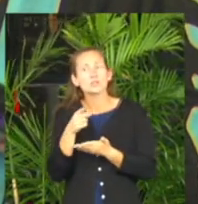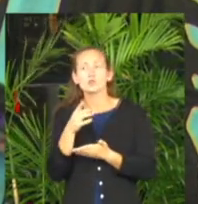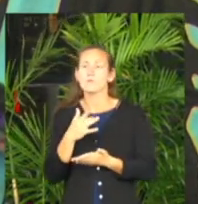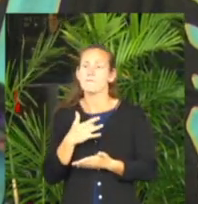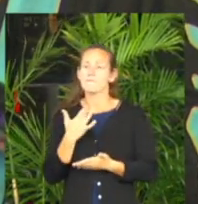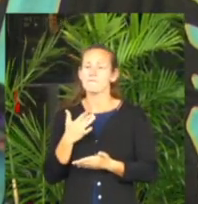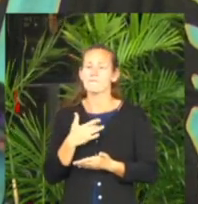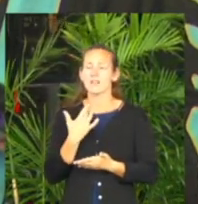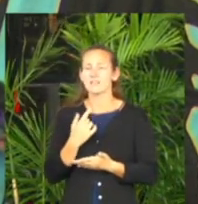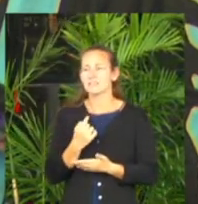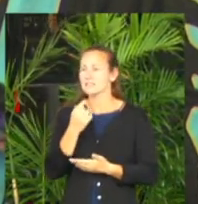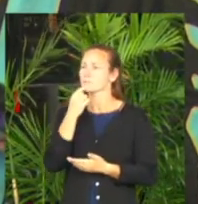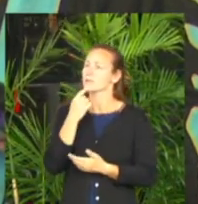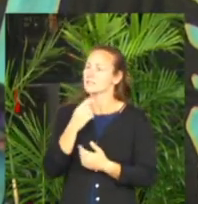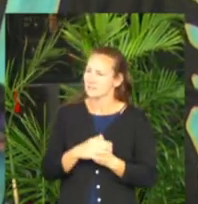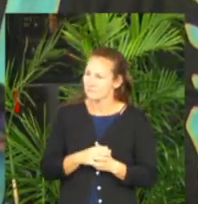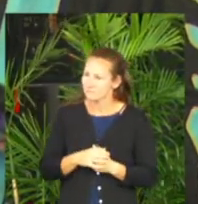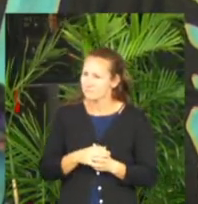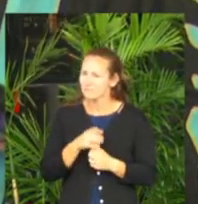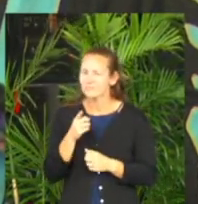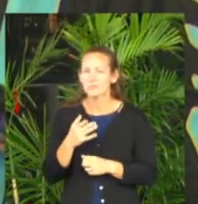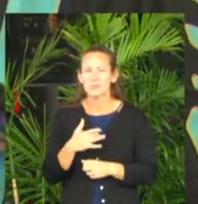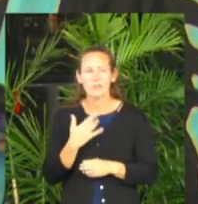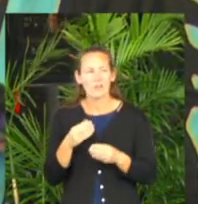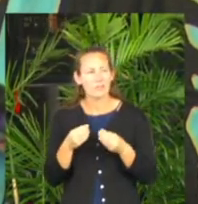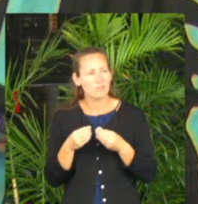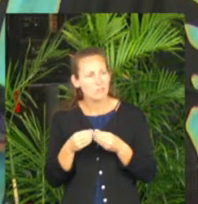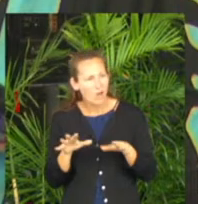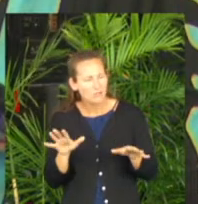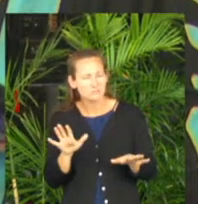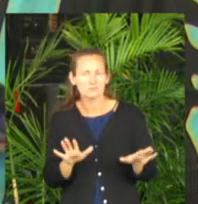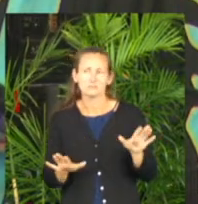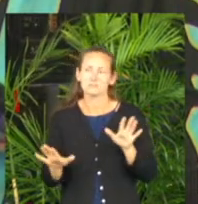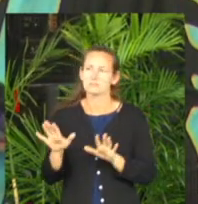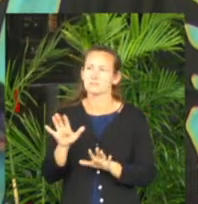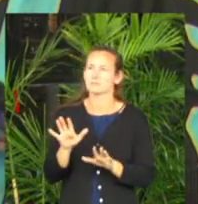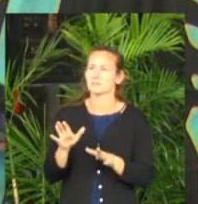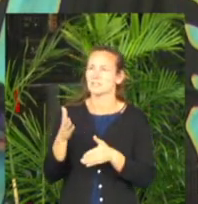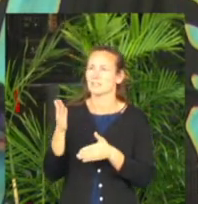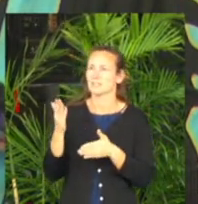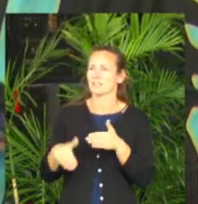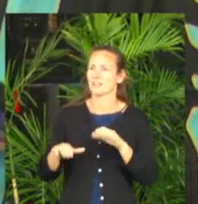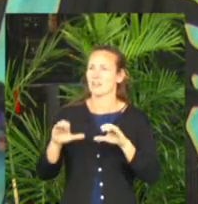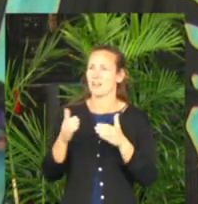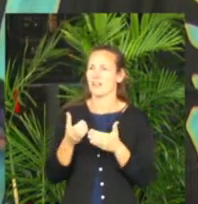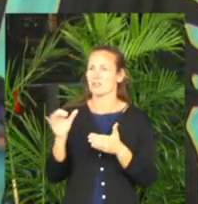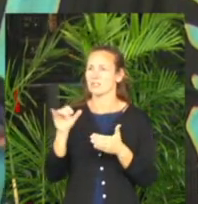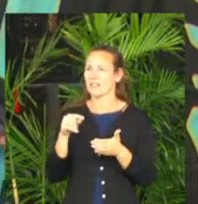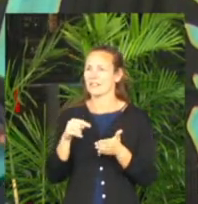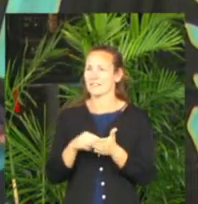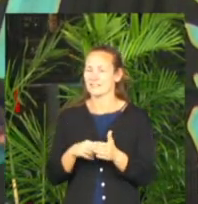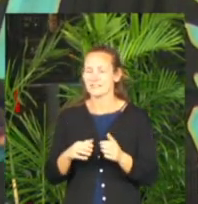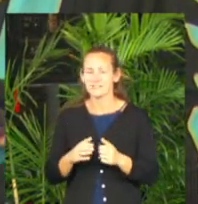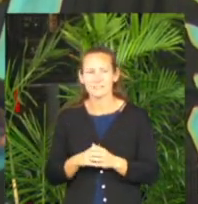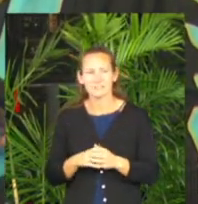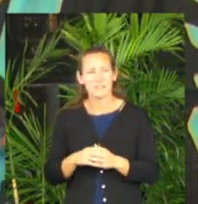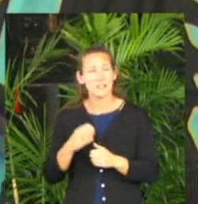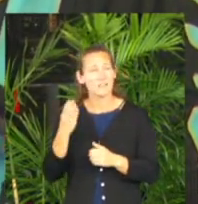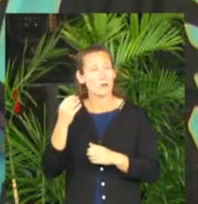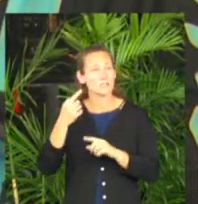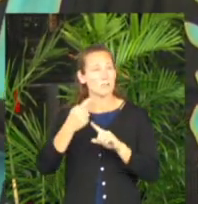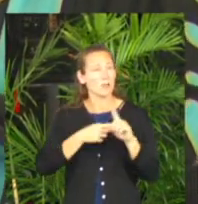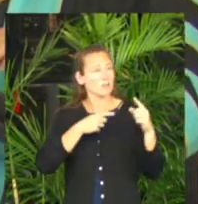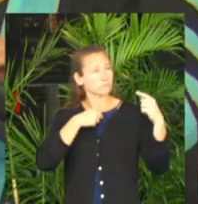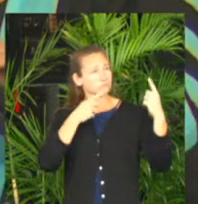felt disappointed. You have felt loss in finishing college like this. That these 14 months